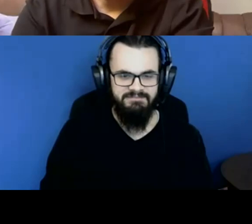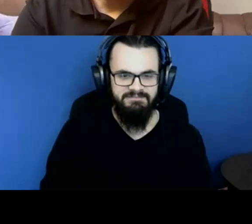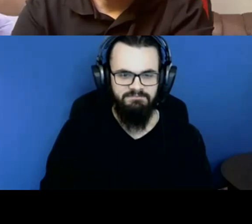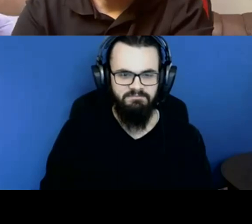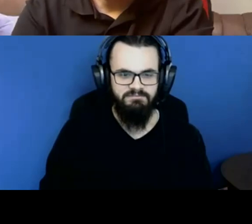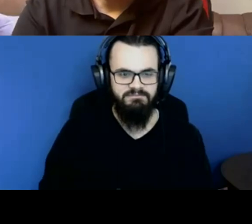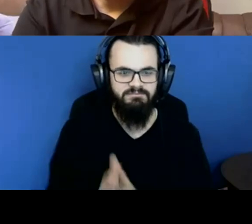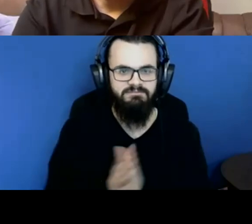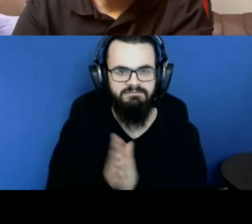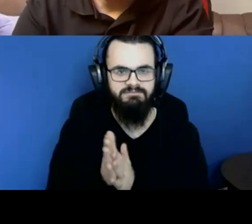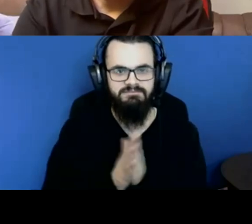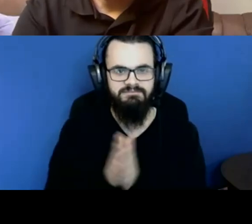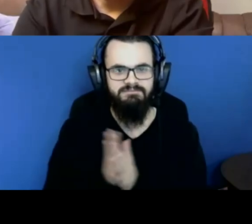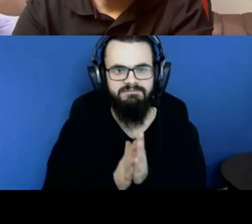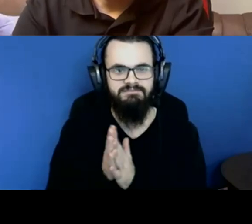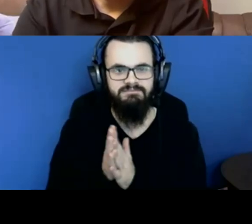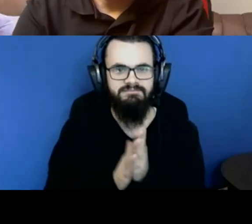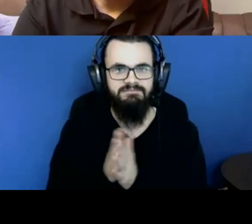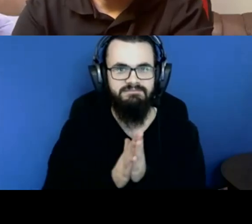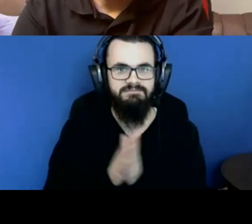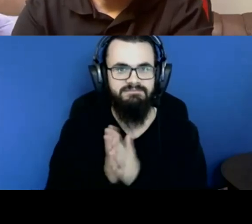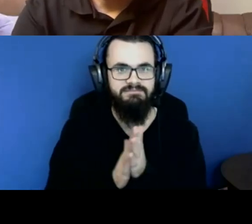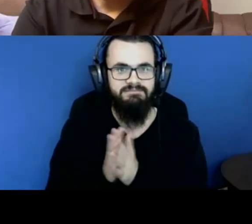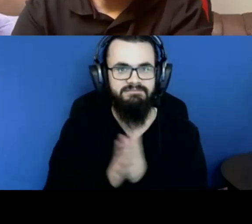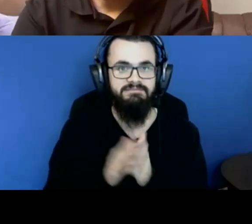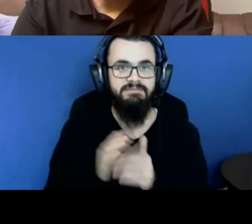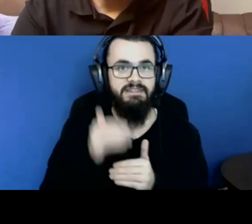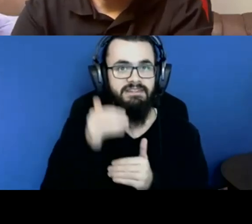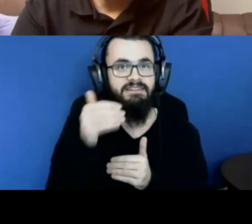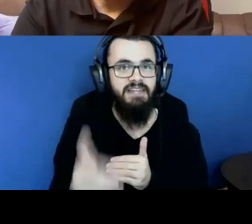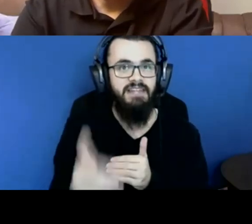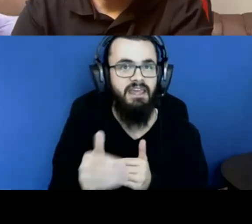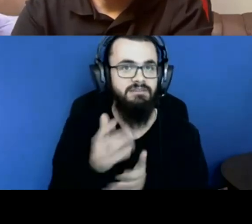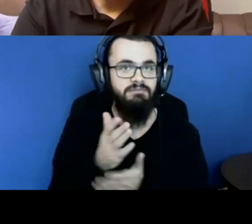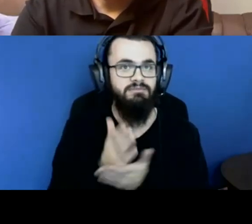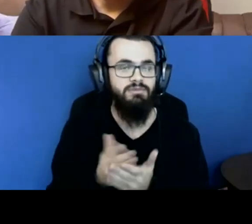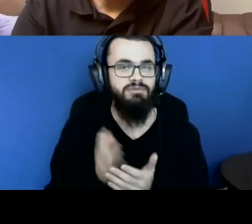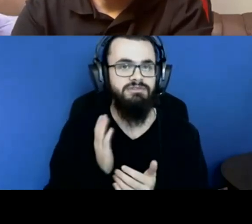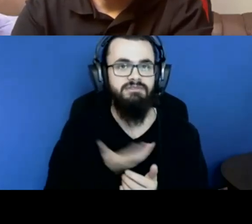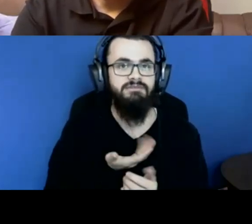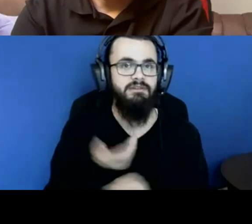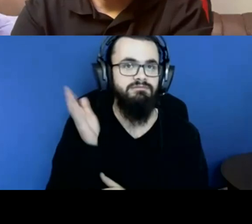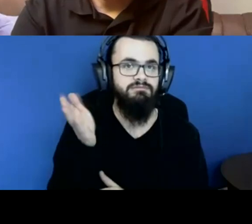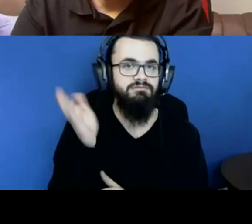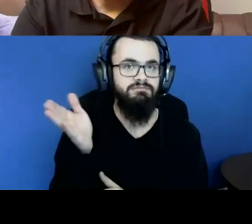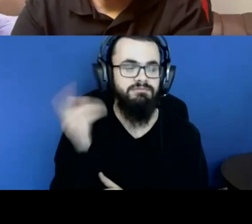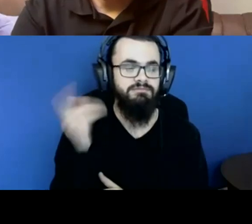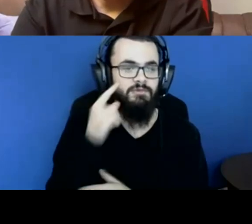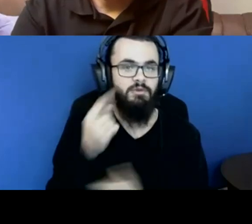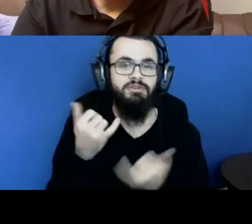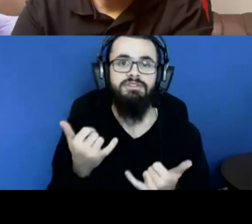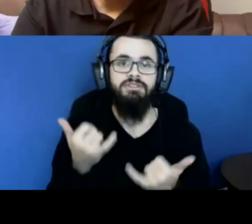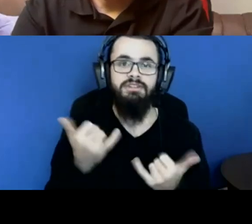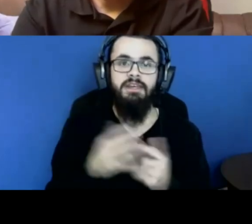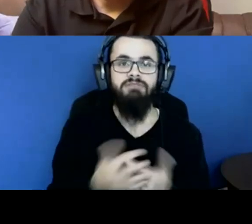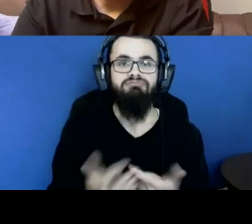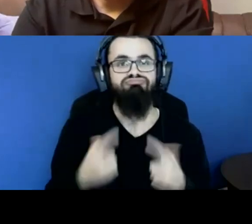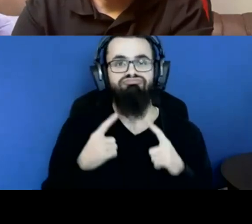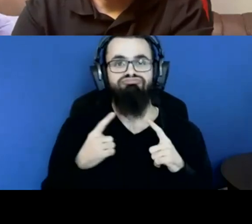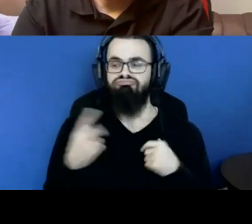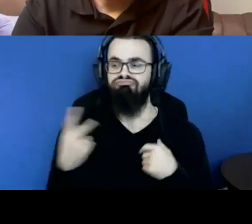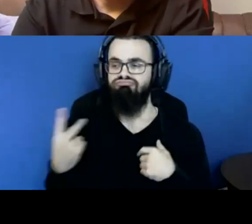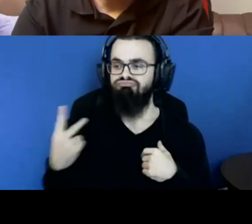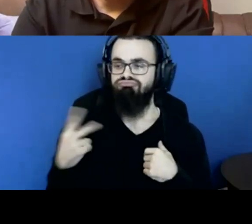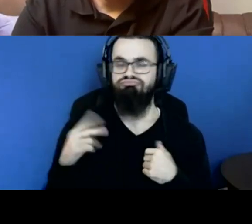So next portion of our presentation for today. Chris and I are gonna sort of